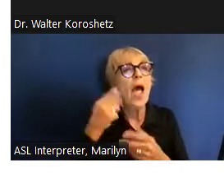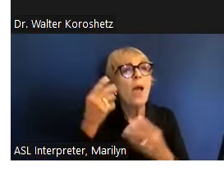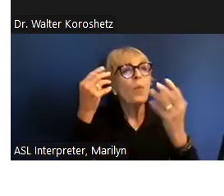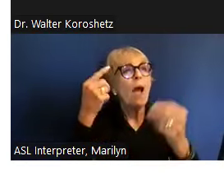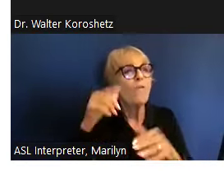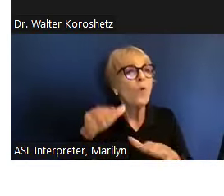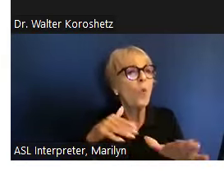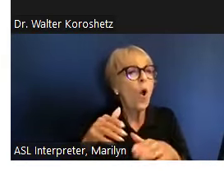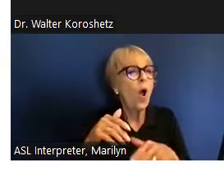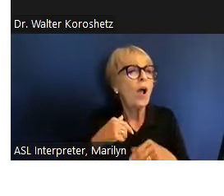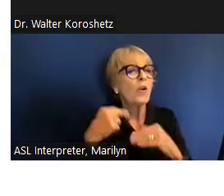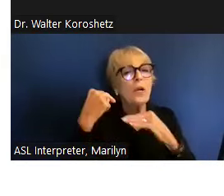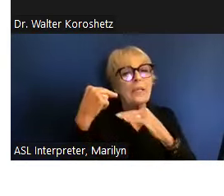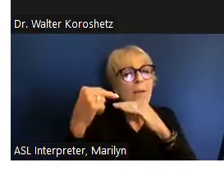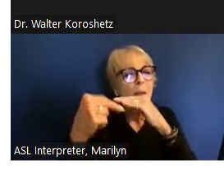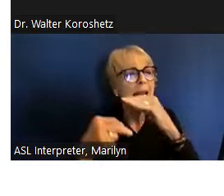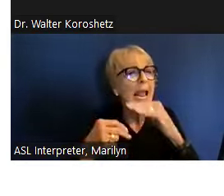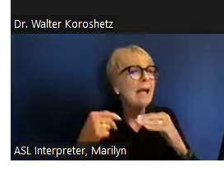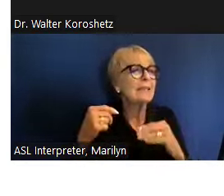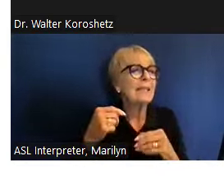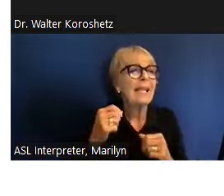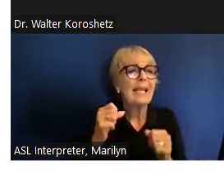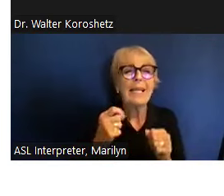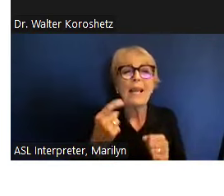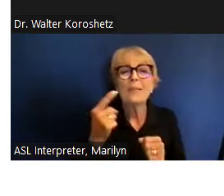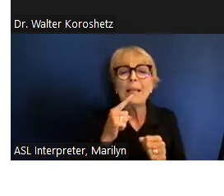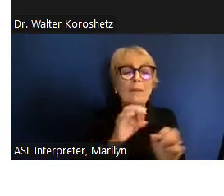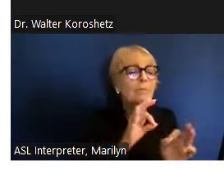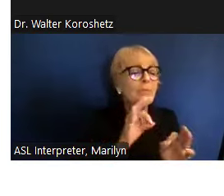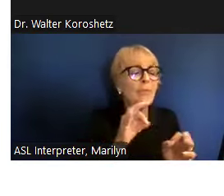done, or I did something. It can be really big, it can be really small. Most